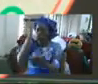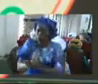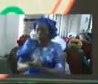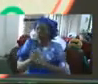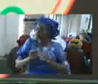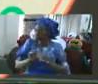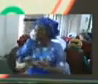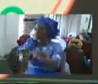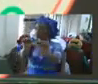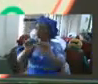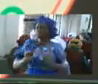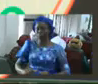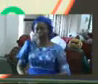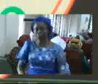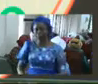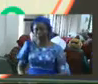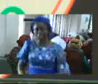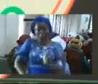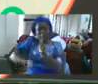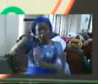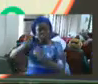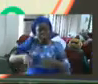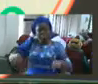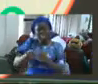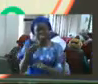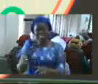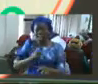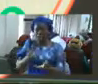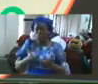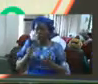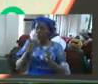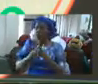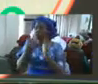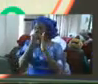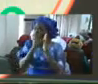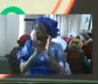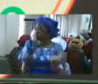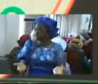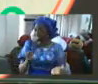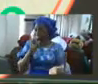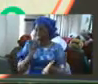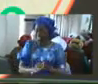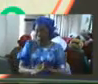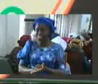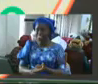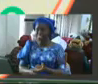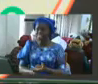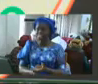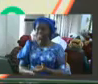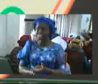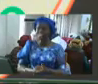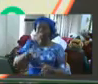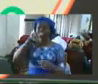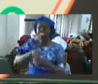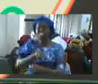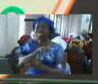But the most important thing I want to mention here is that in this story, you do not